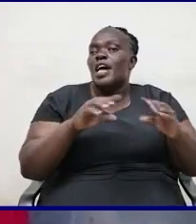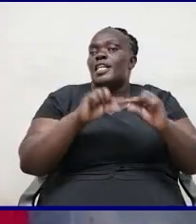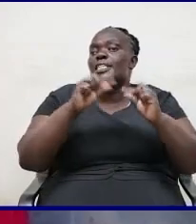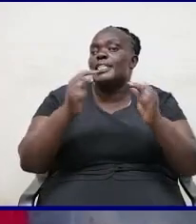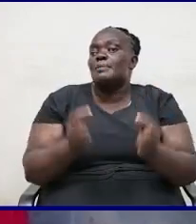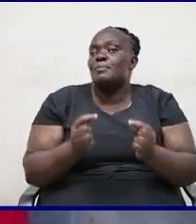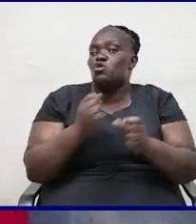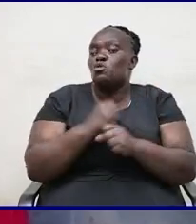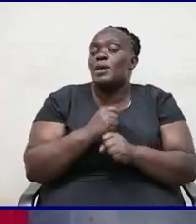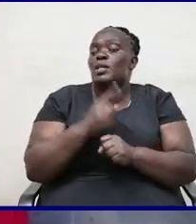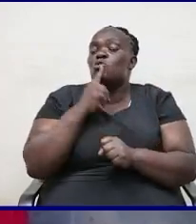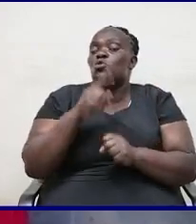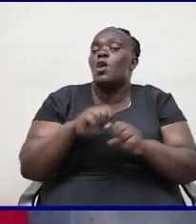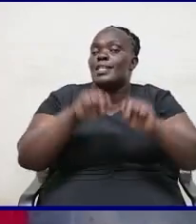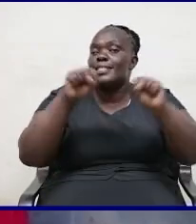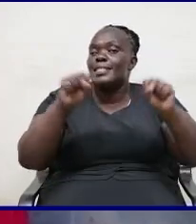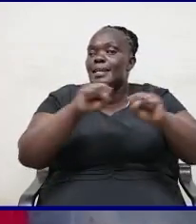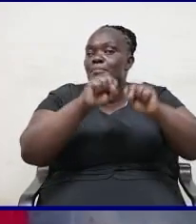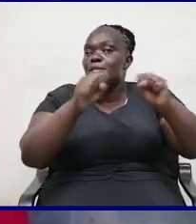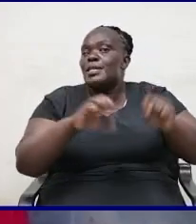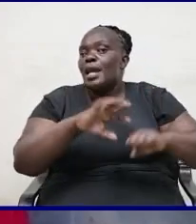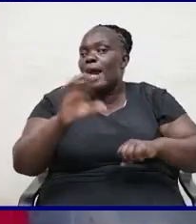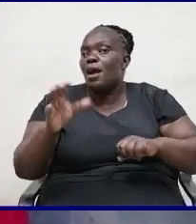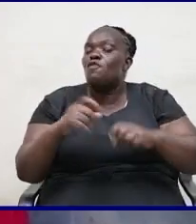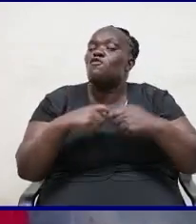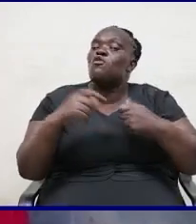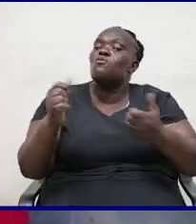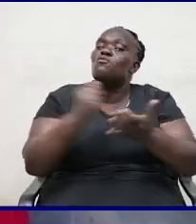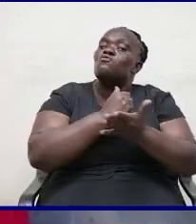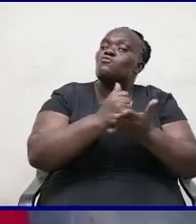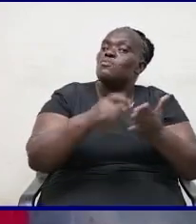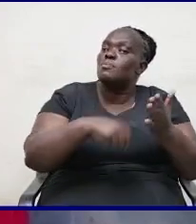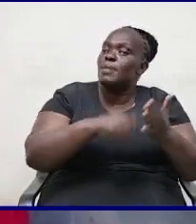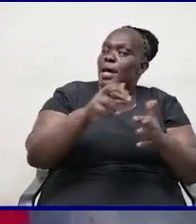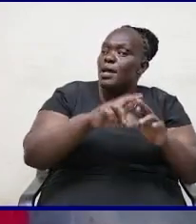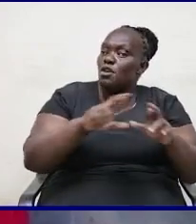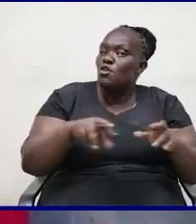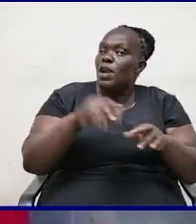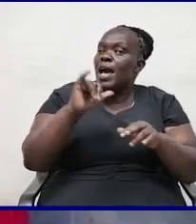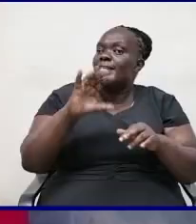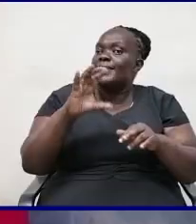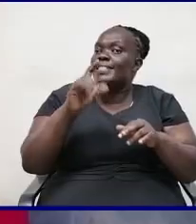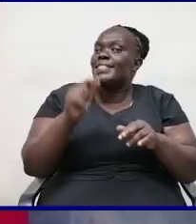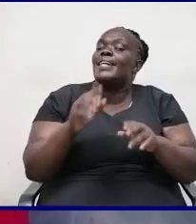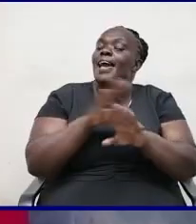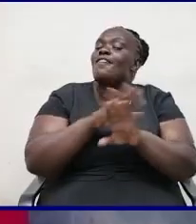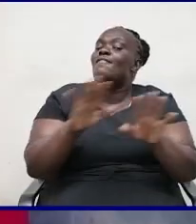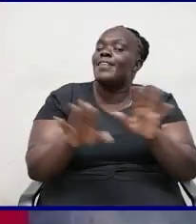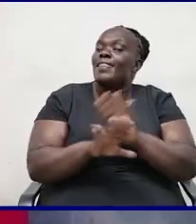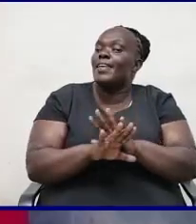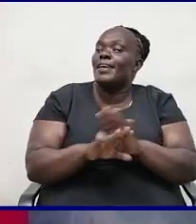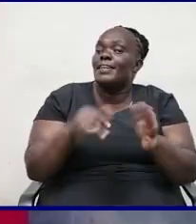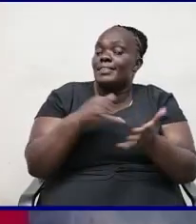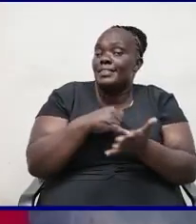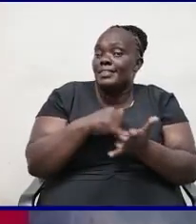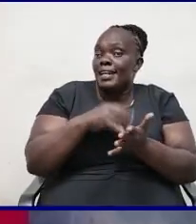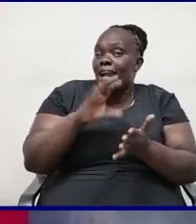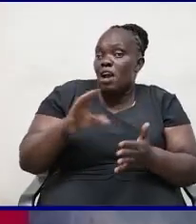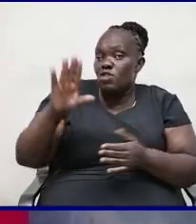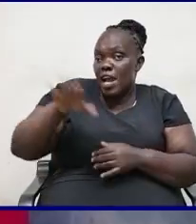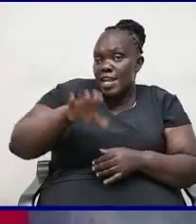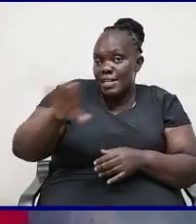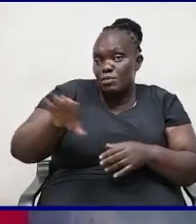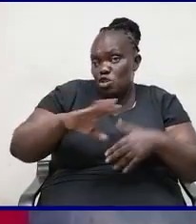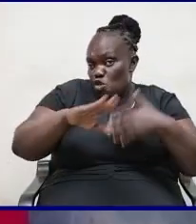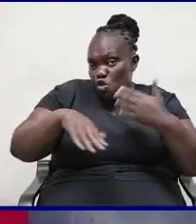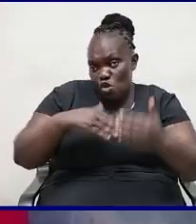nice. To ensure that the systems of the county, right from audit, payroll, ICT, everything, including the county assemblies and